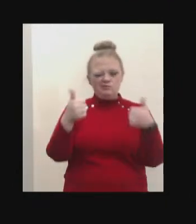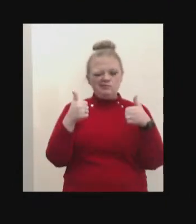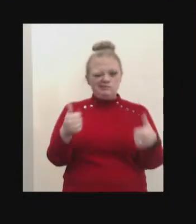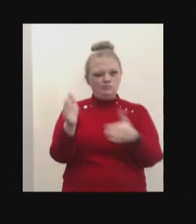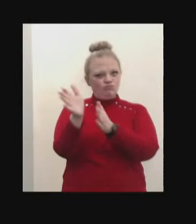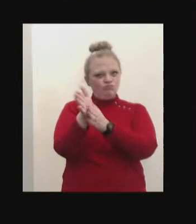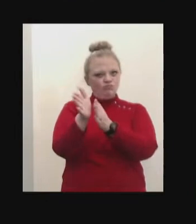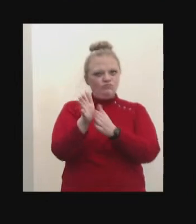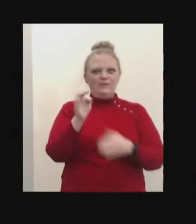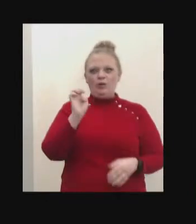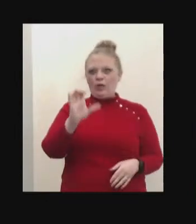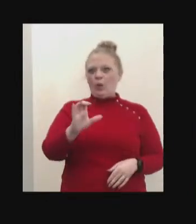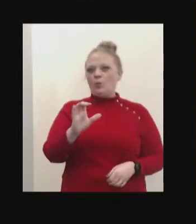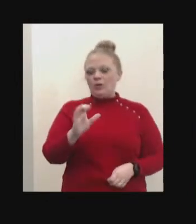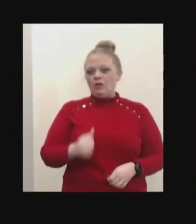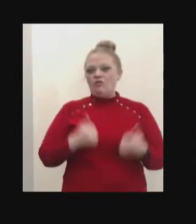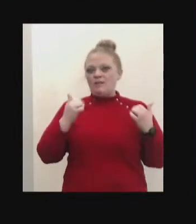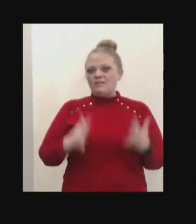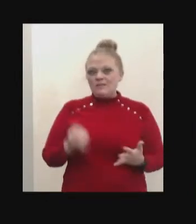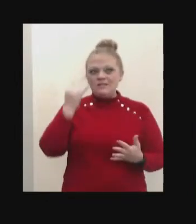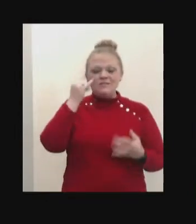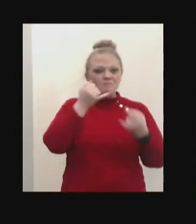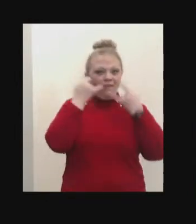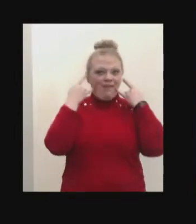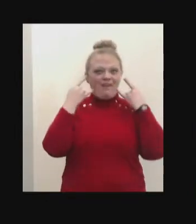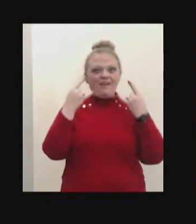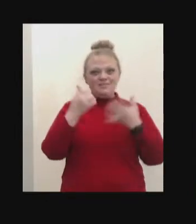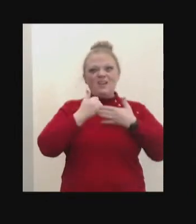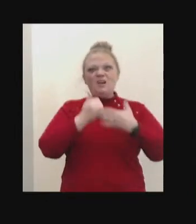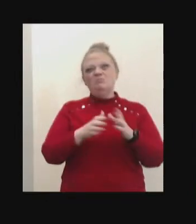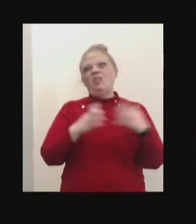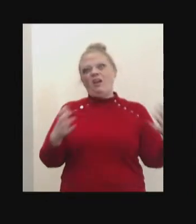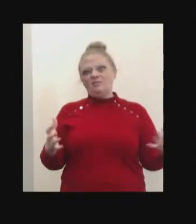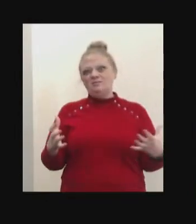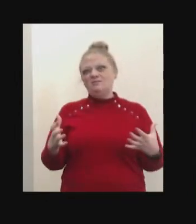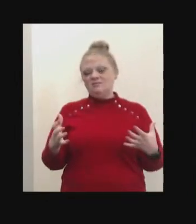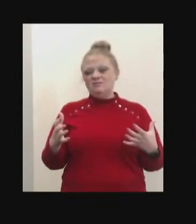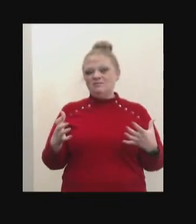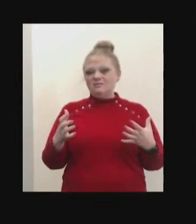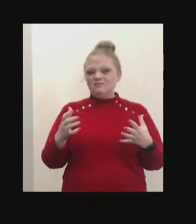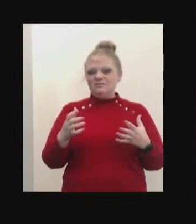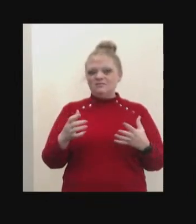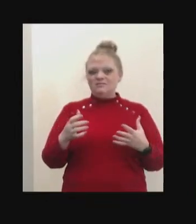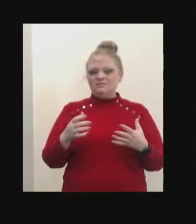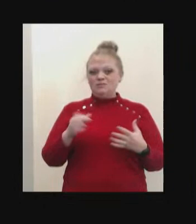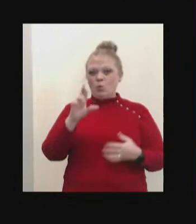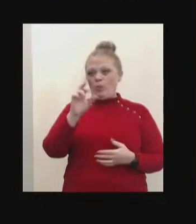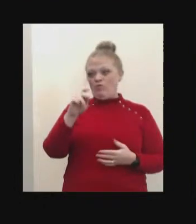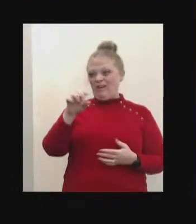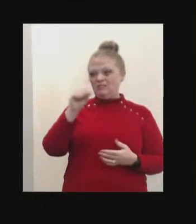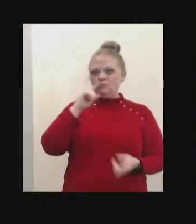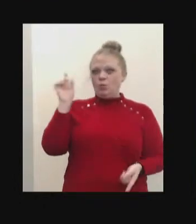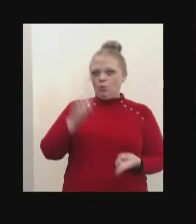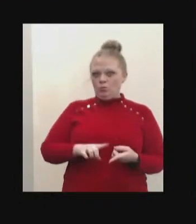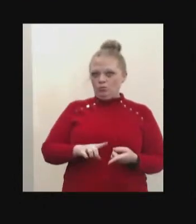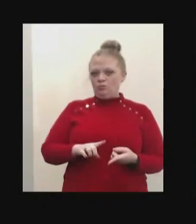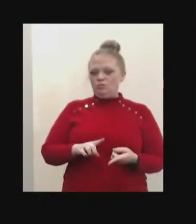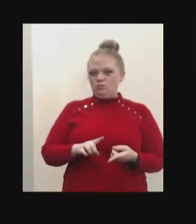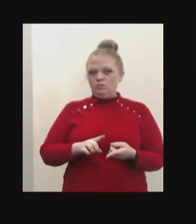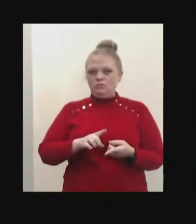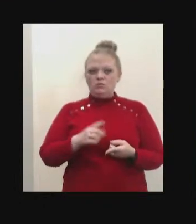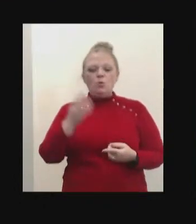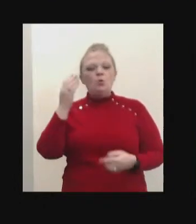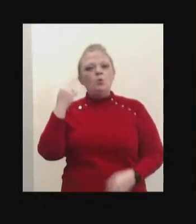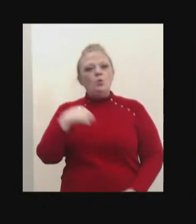those wearing the mask. It makes a big difference. It keeps the rates down. We know that the numbers in some ways should be